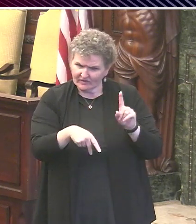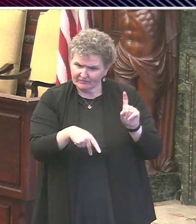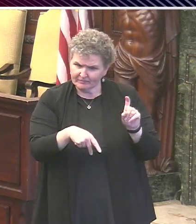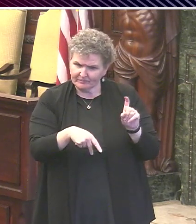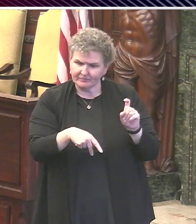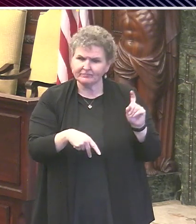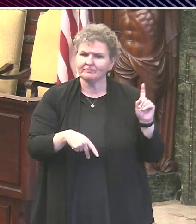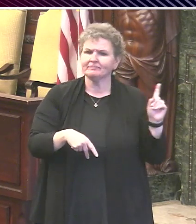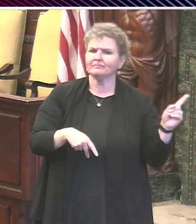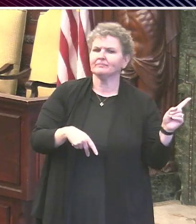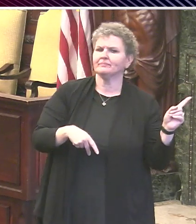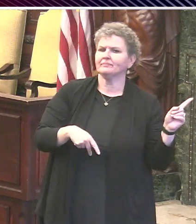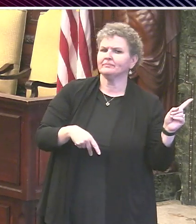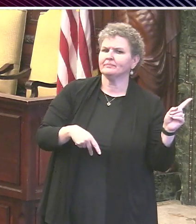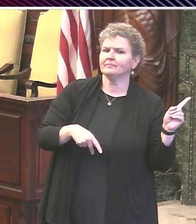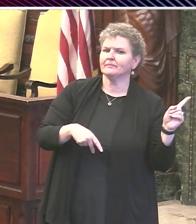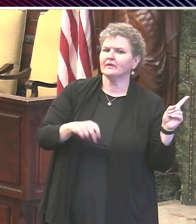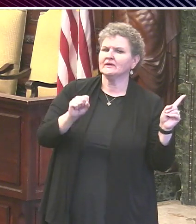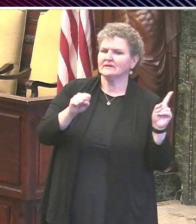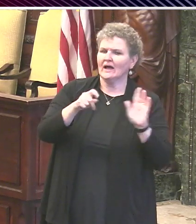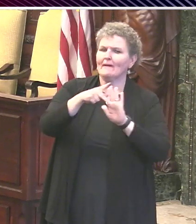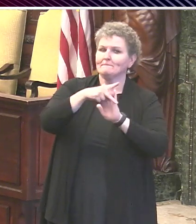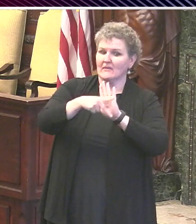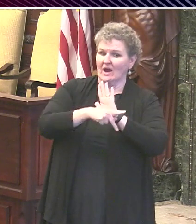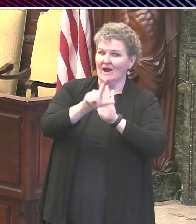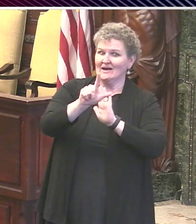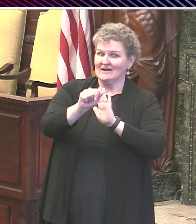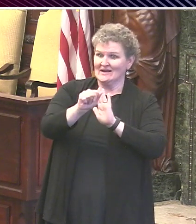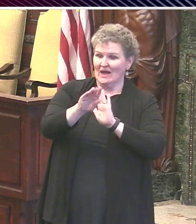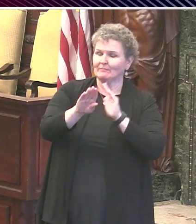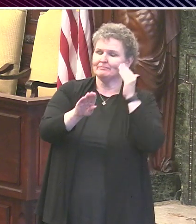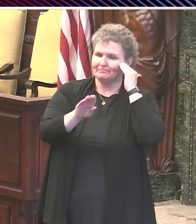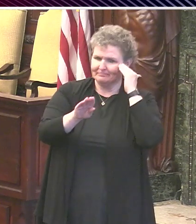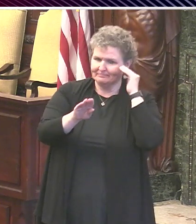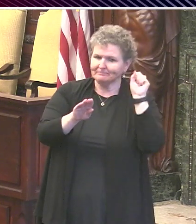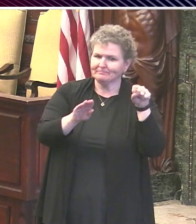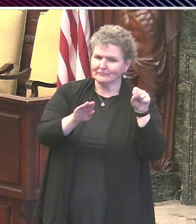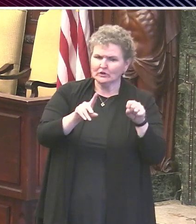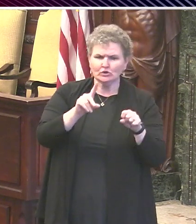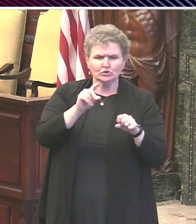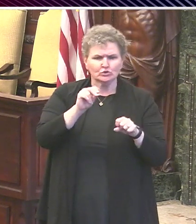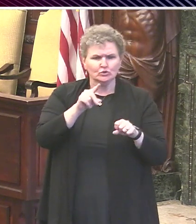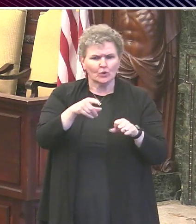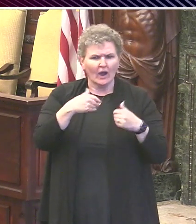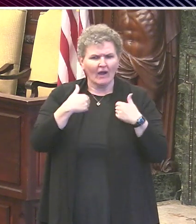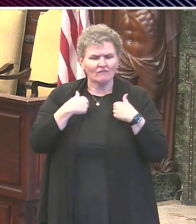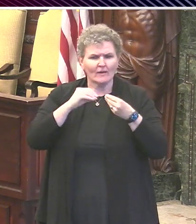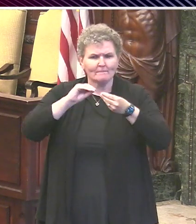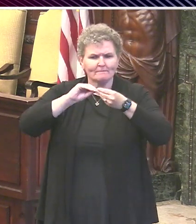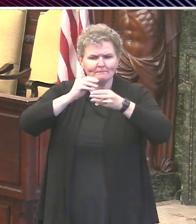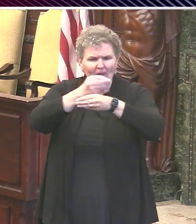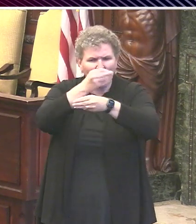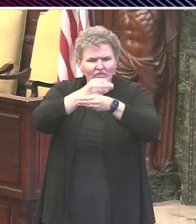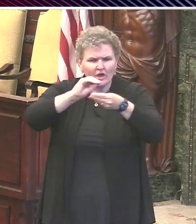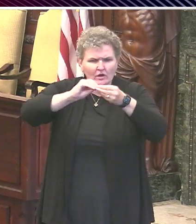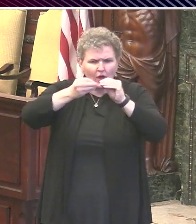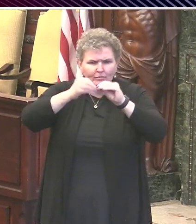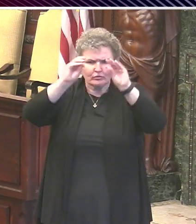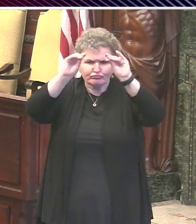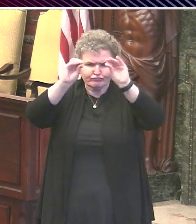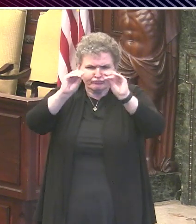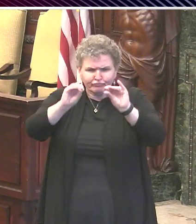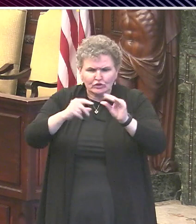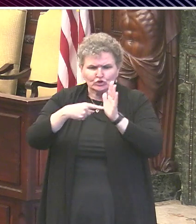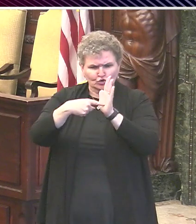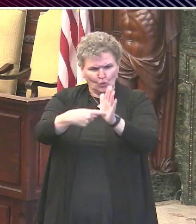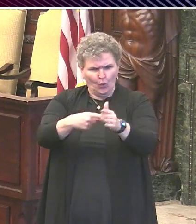models that the policy lab has done. And I'd say what they've done is just put a little more mathematics behind the same